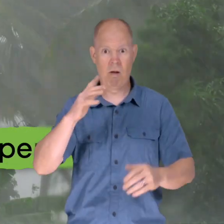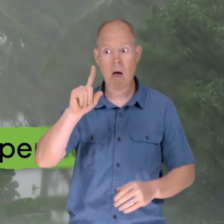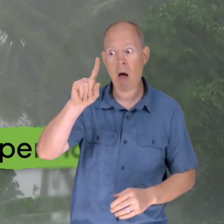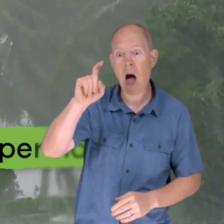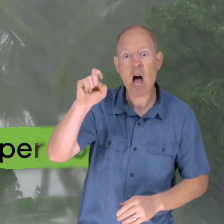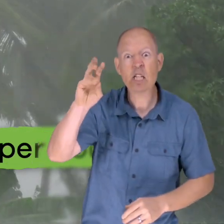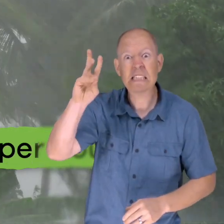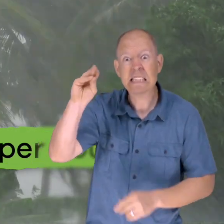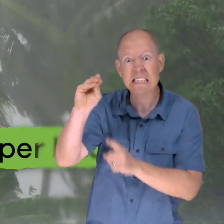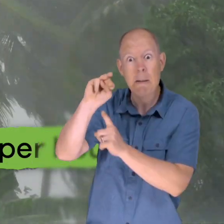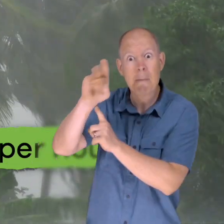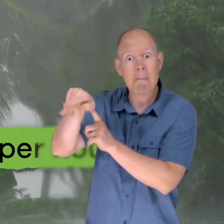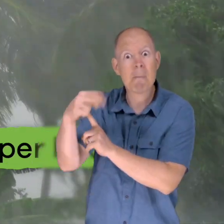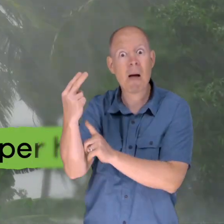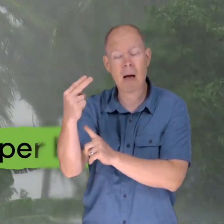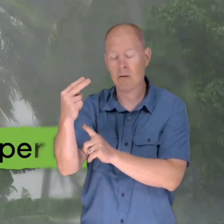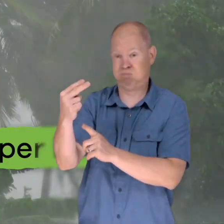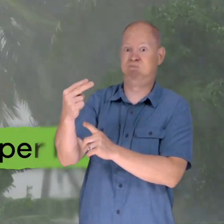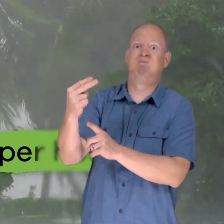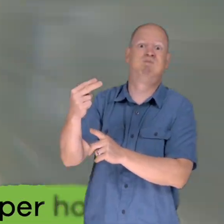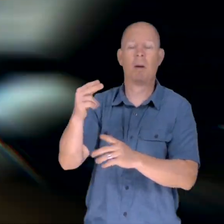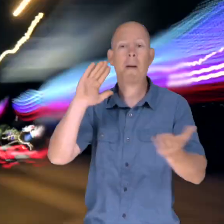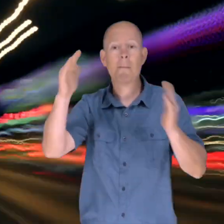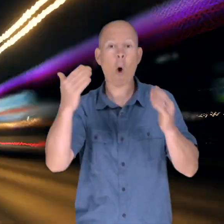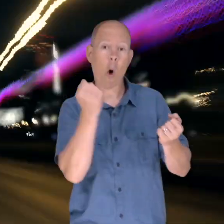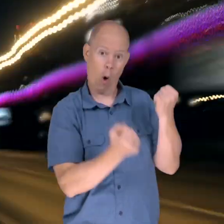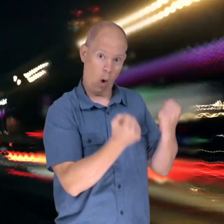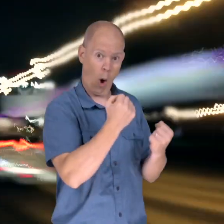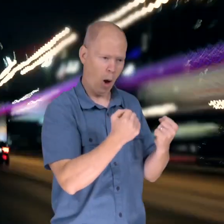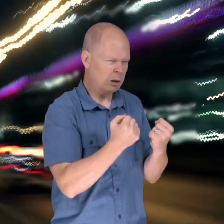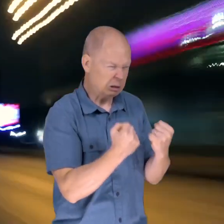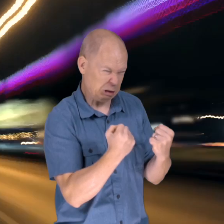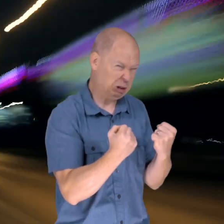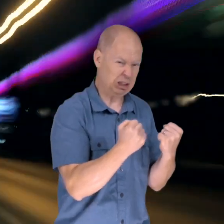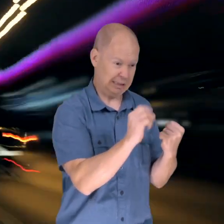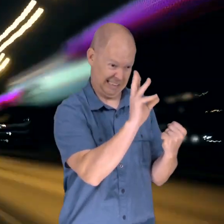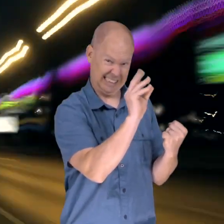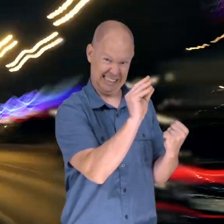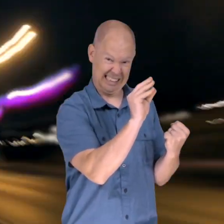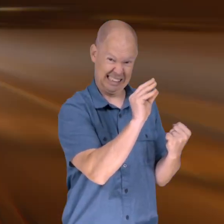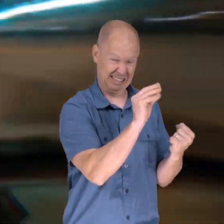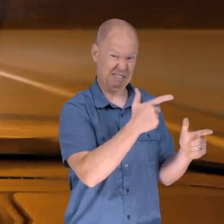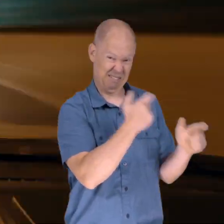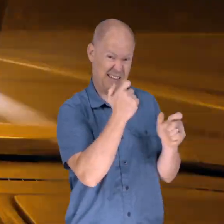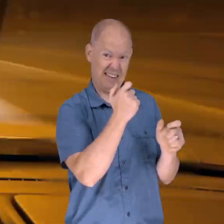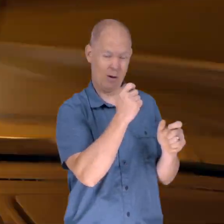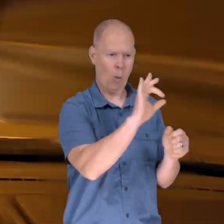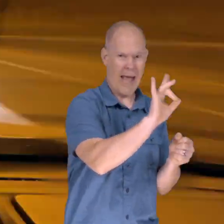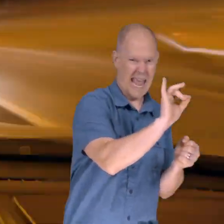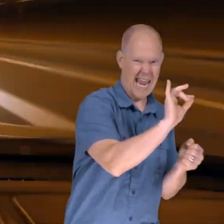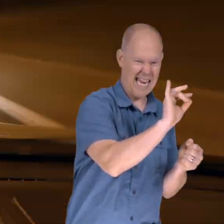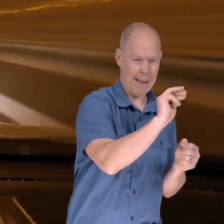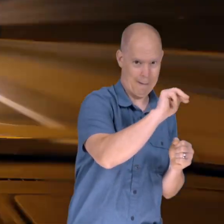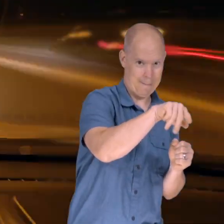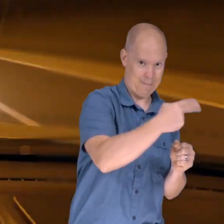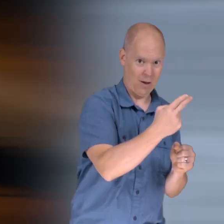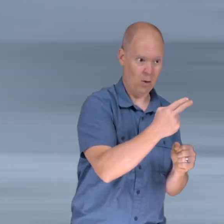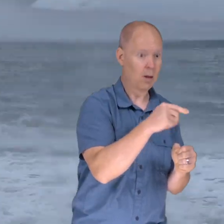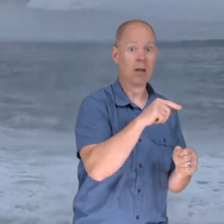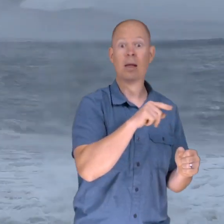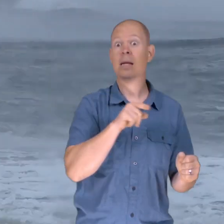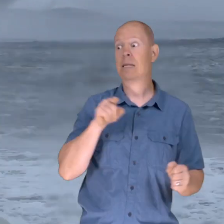up to 160 miles per hour. That's over double the speed of a car driving down a freeway.